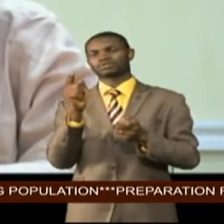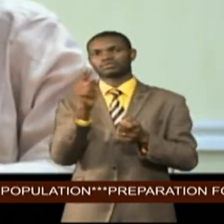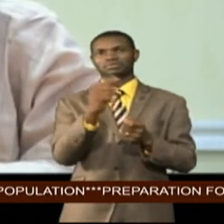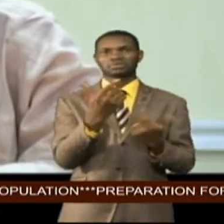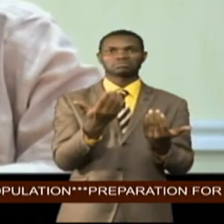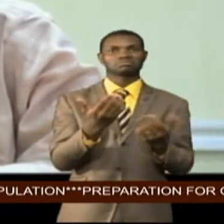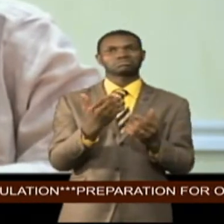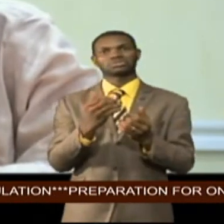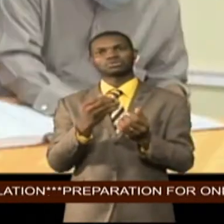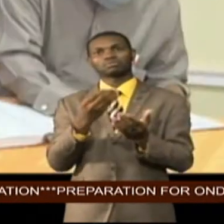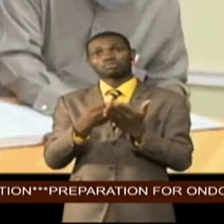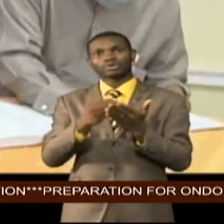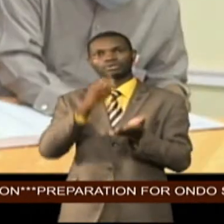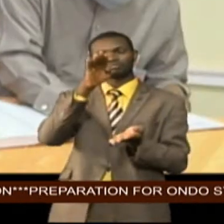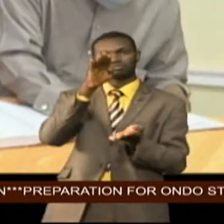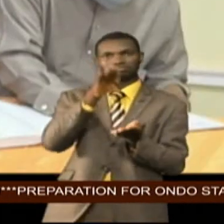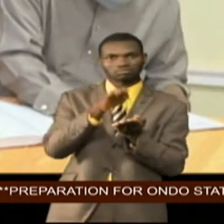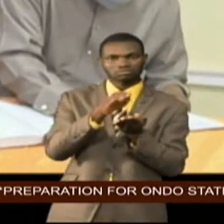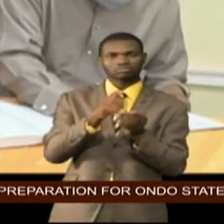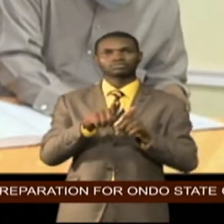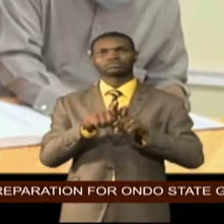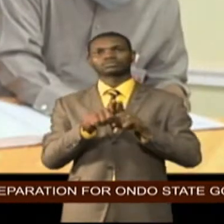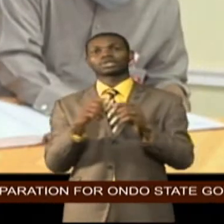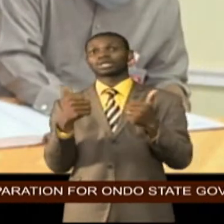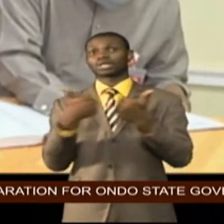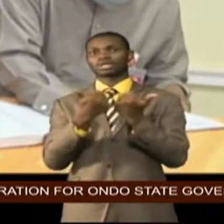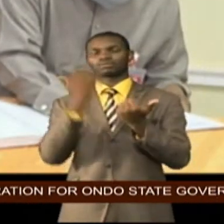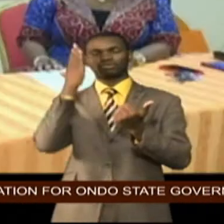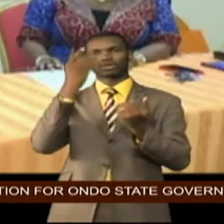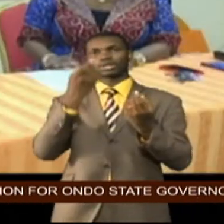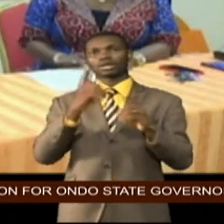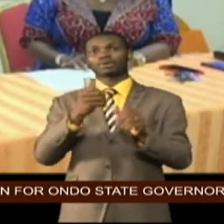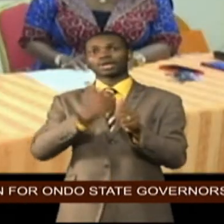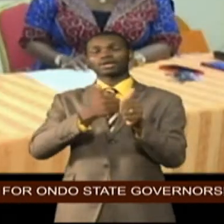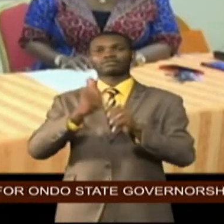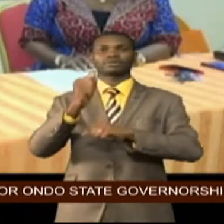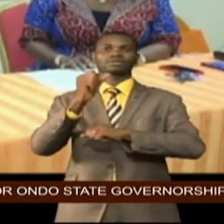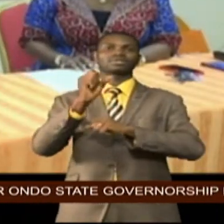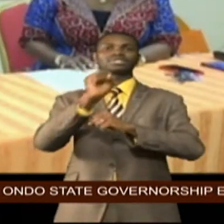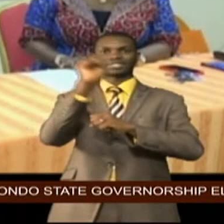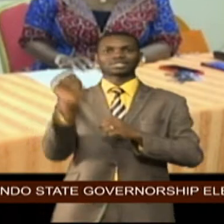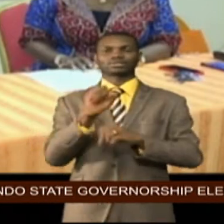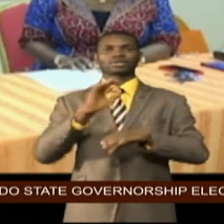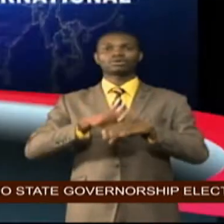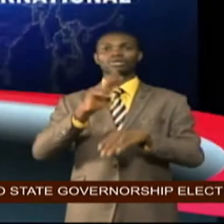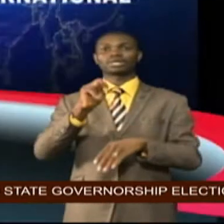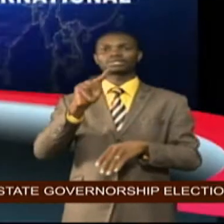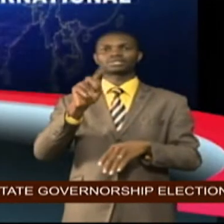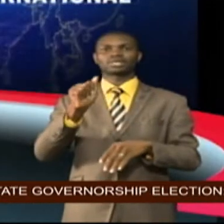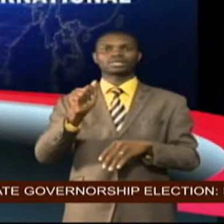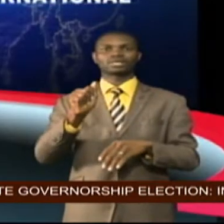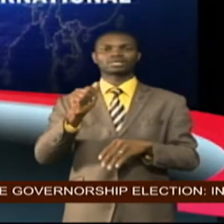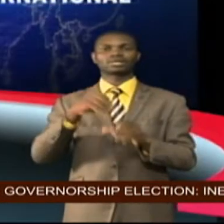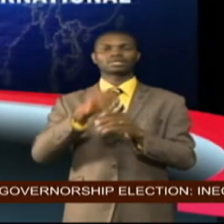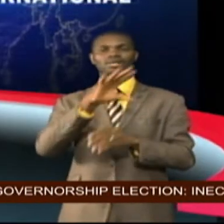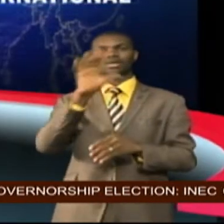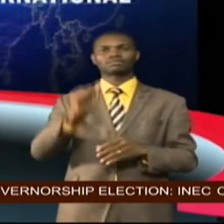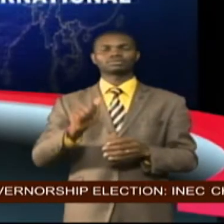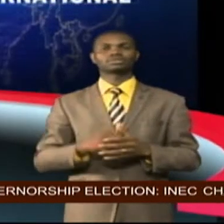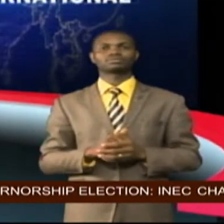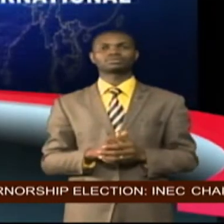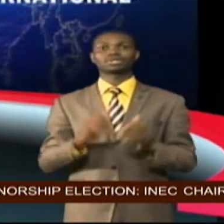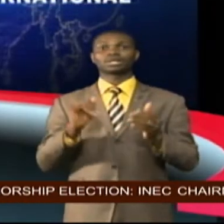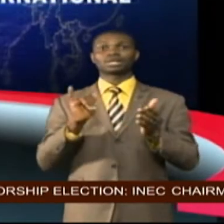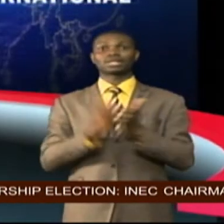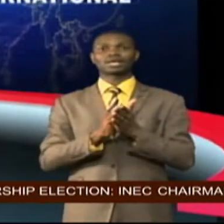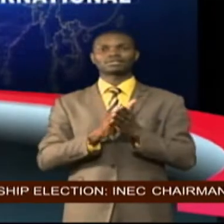discounts where we have to. The game is expected to come up every Saturday on NTA in Abuja. And that ends the